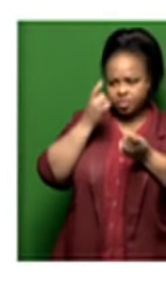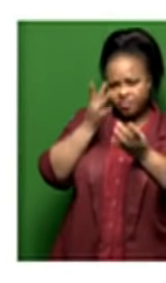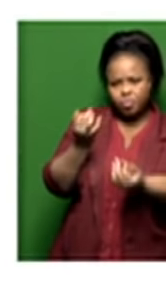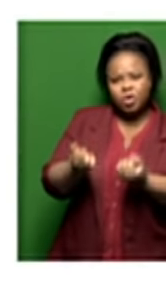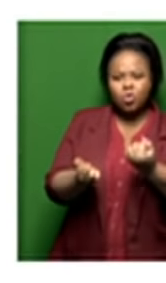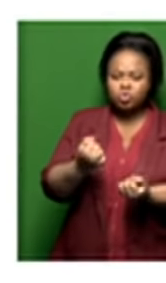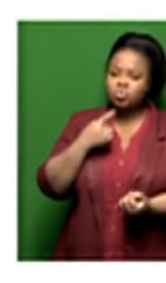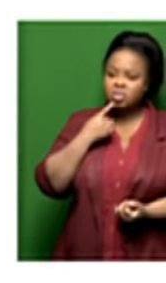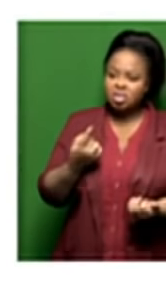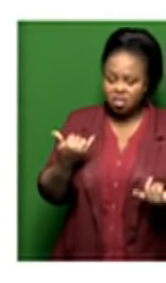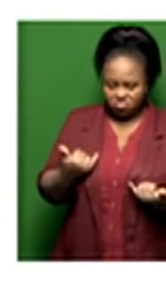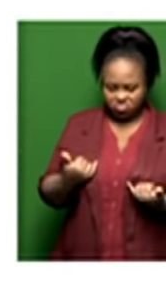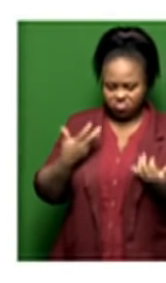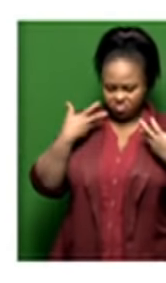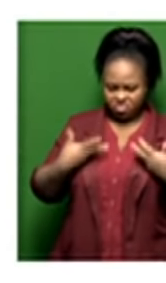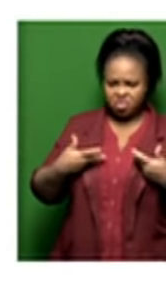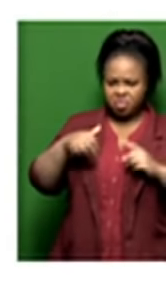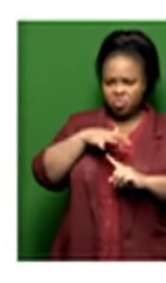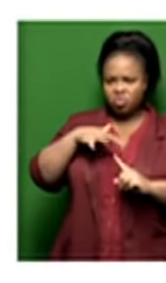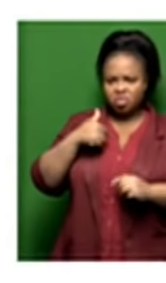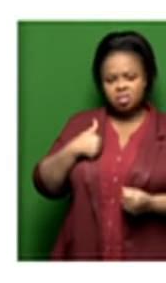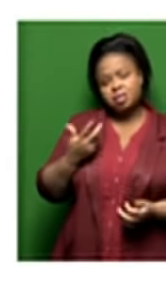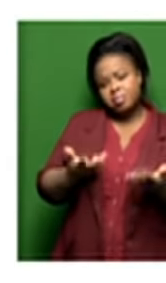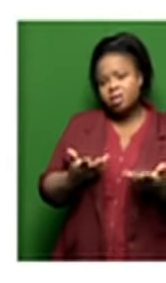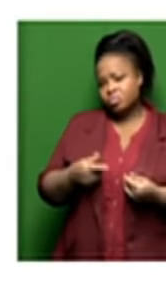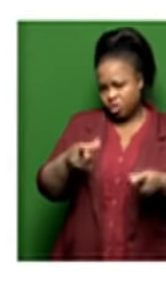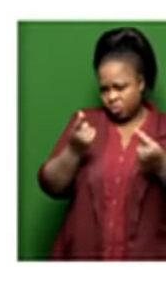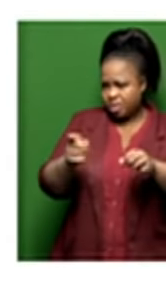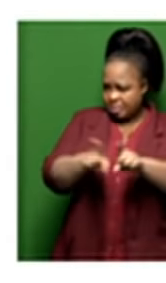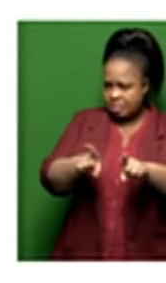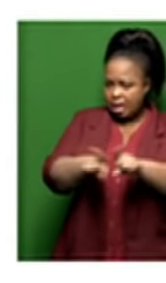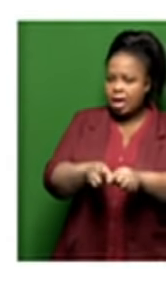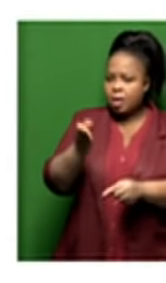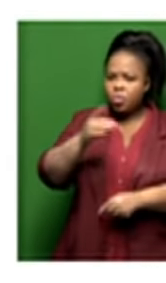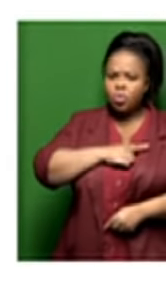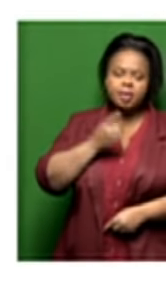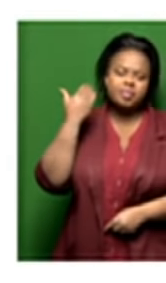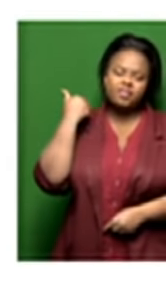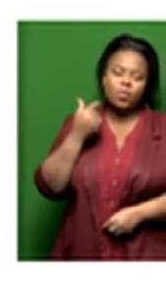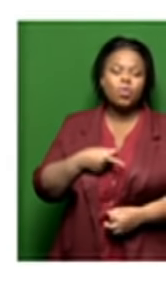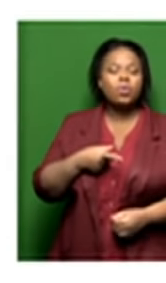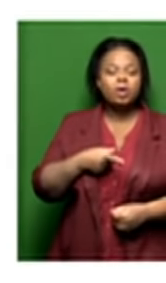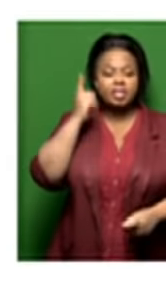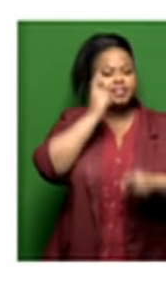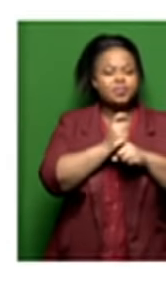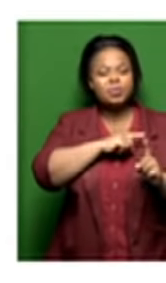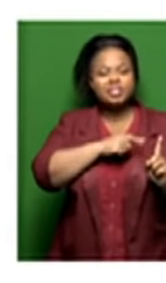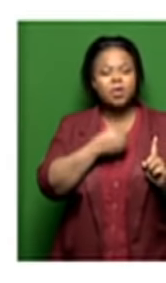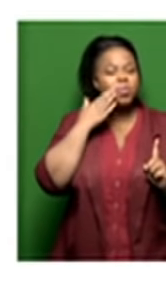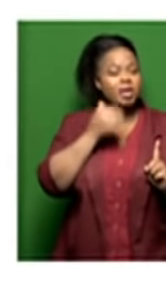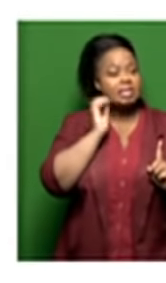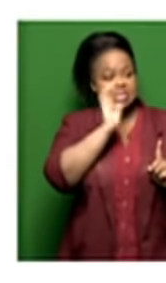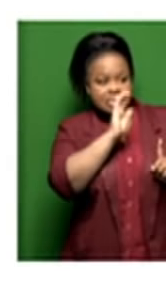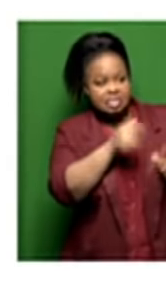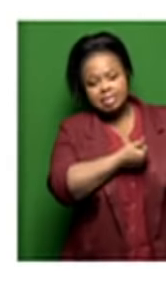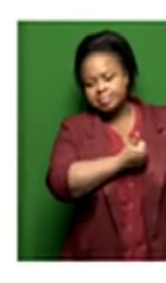that, look at my condition. Perhaps he can go and do the same plea that he refused to do when the court asked him to come before